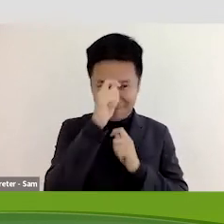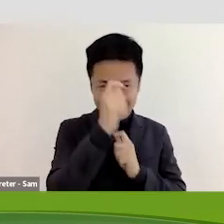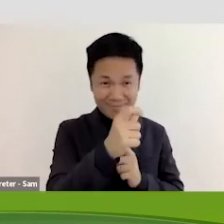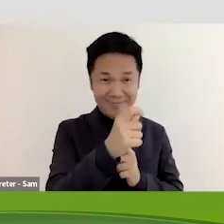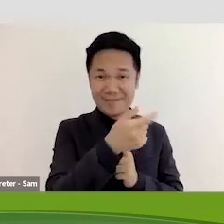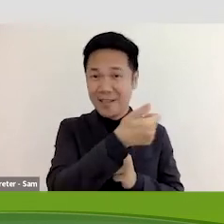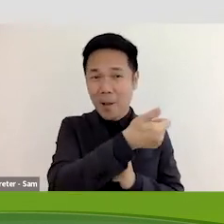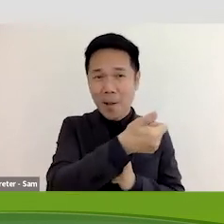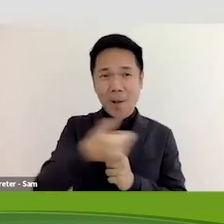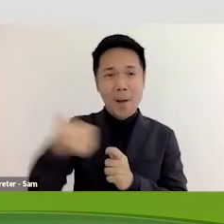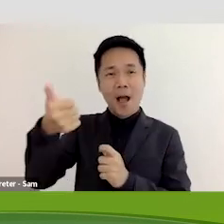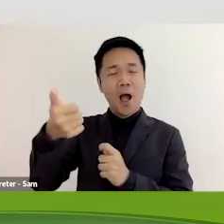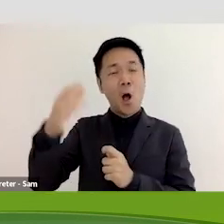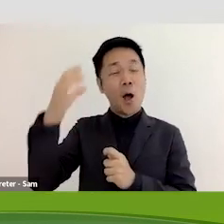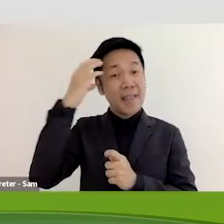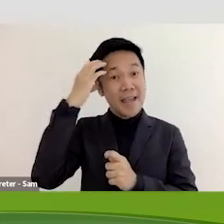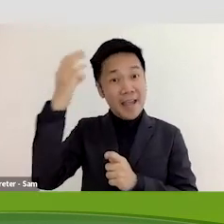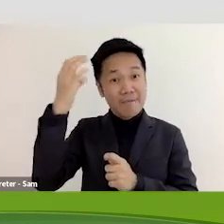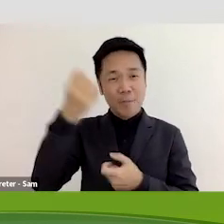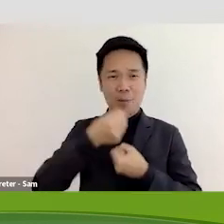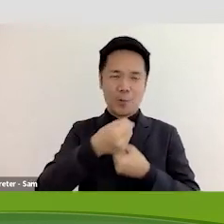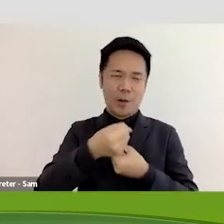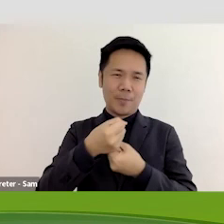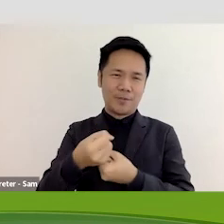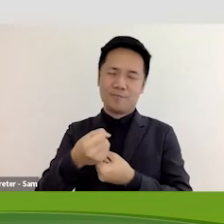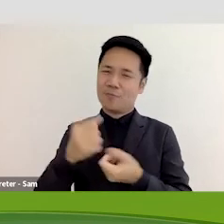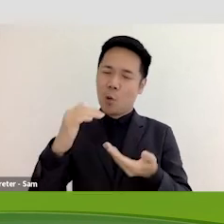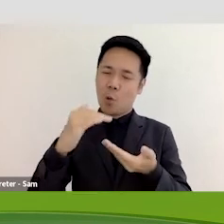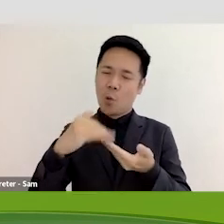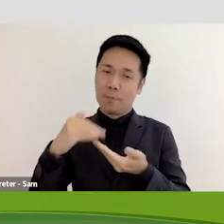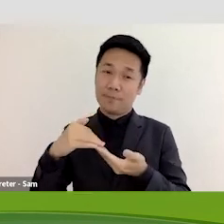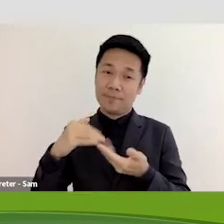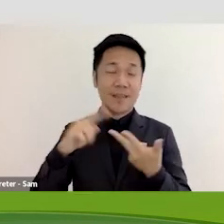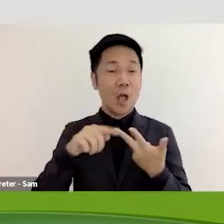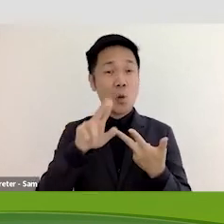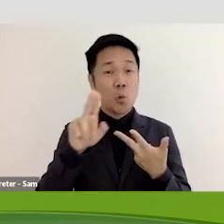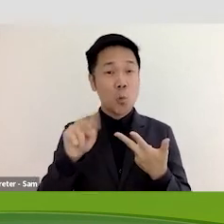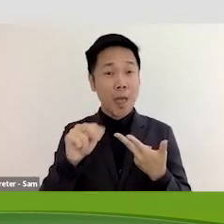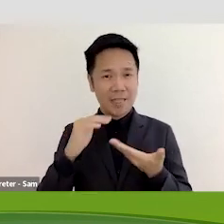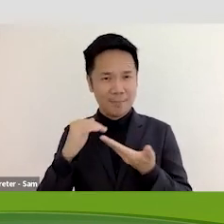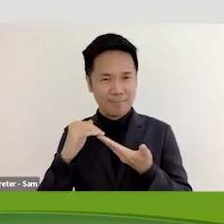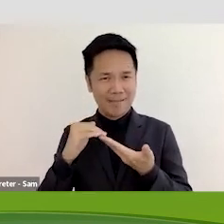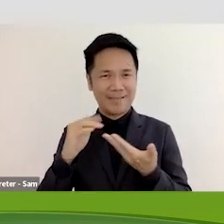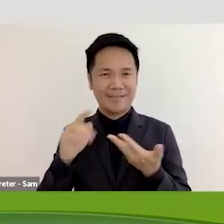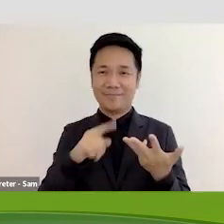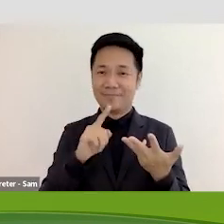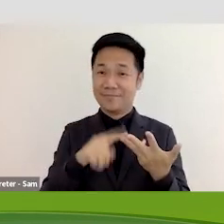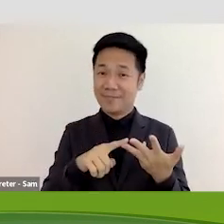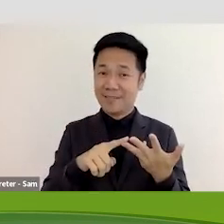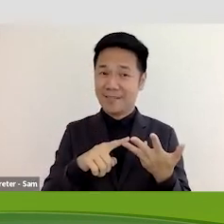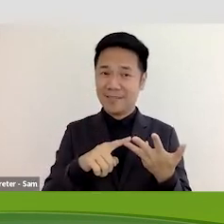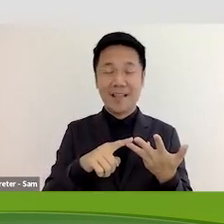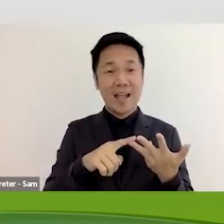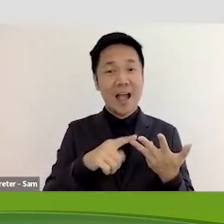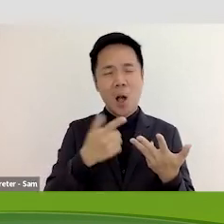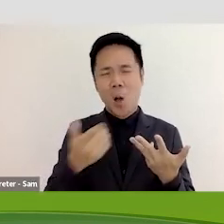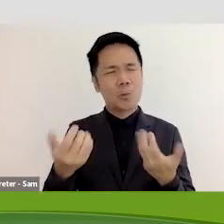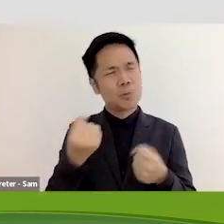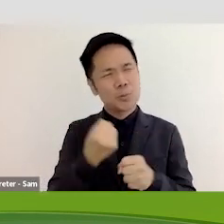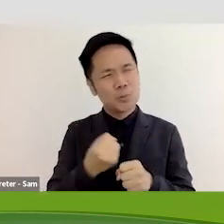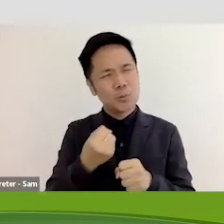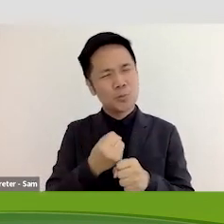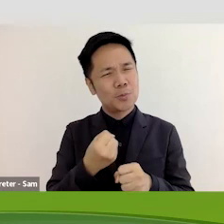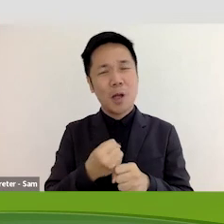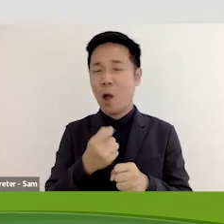by all government representatives, key stakeholders, our UN partners towards this meeting and in spurring